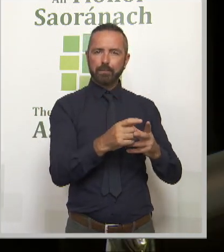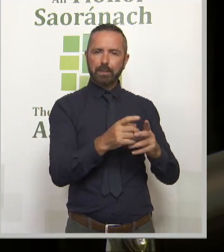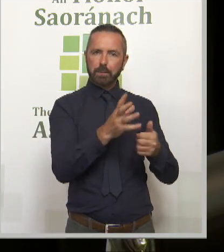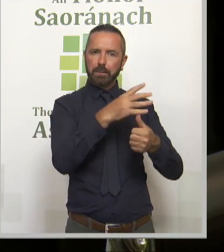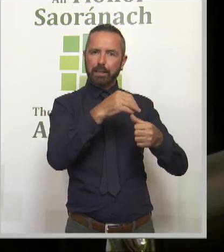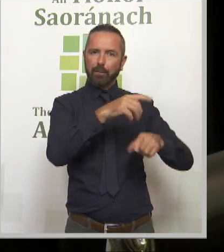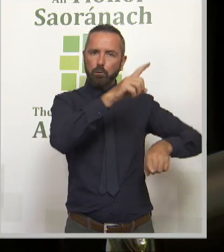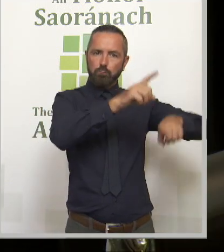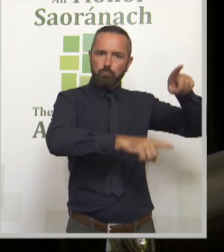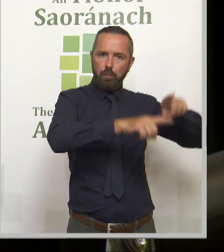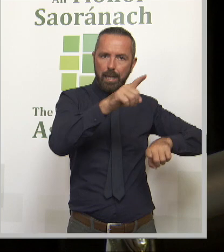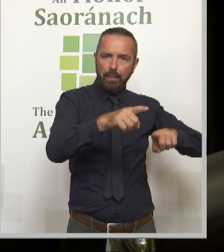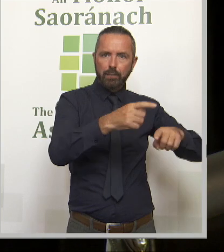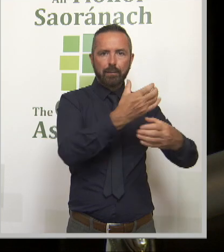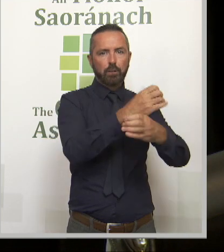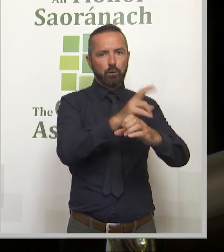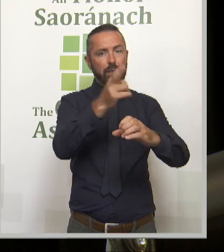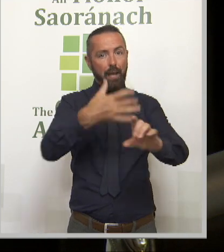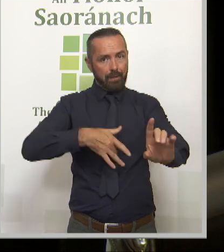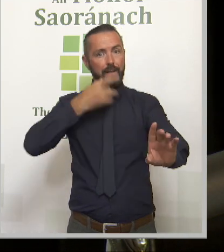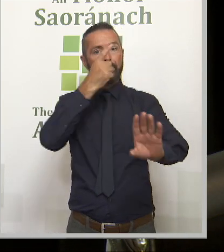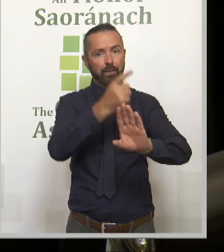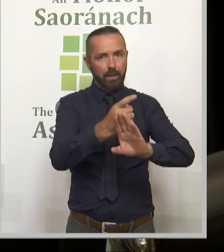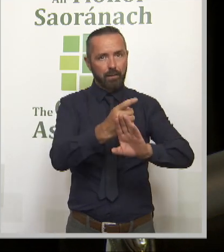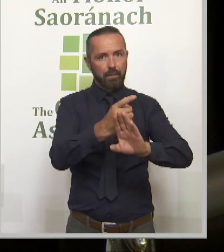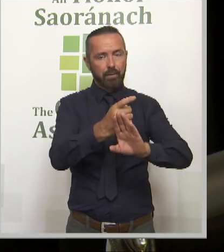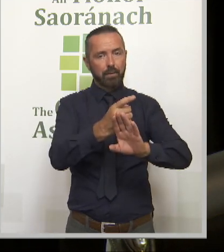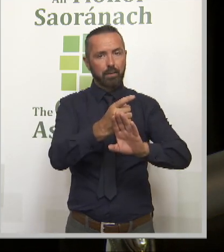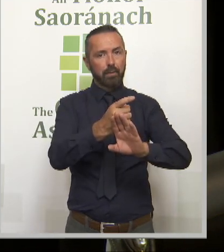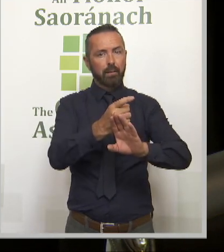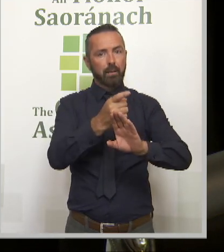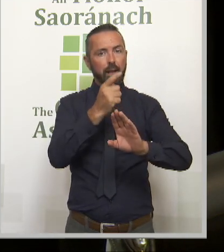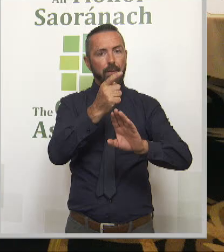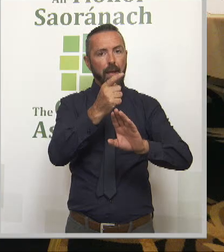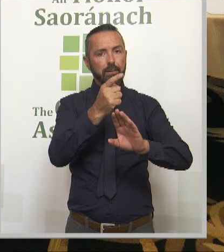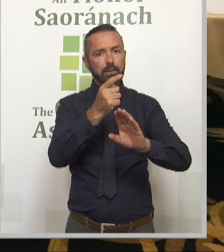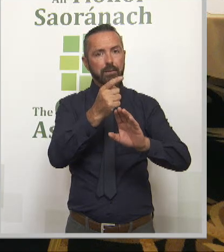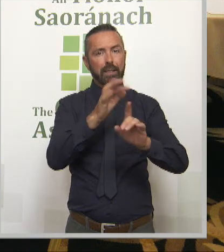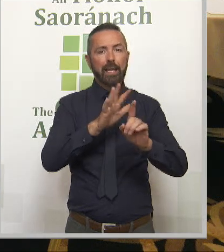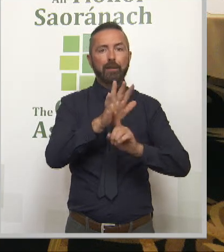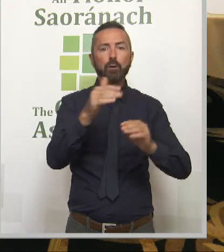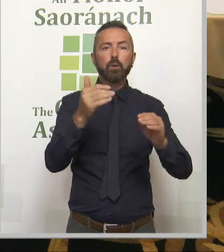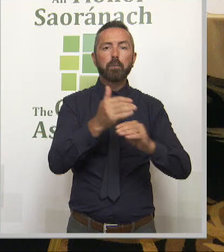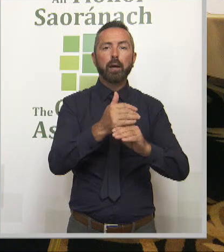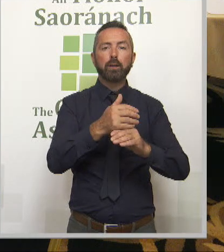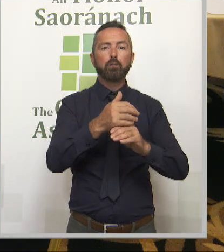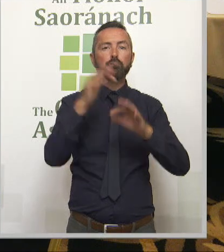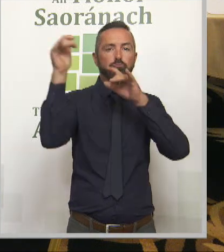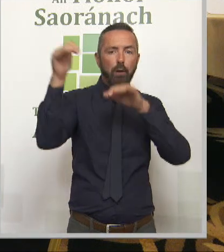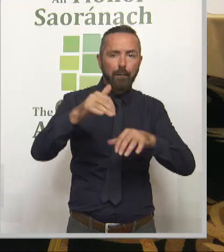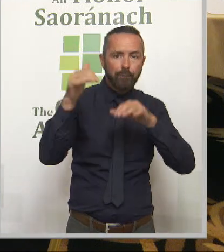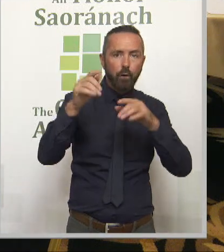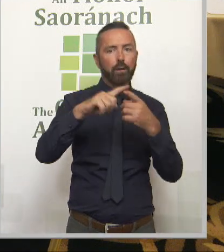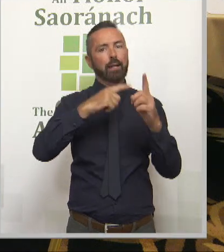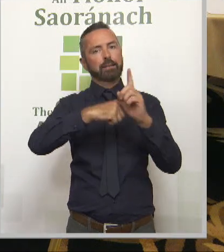kind of countries and regions that they are able to exist in, and that's set by the patterns of rainfall and temperature on the